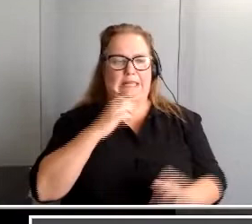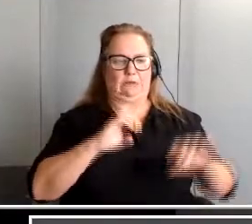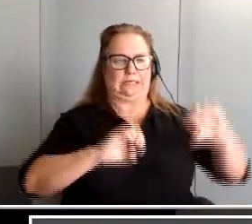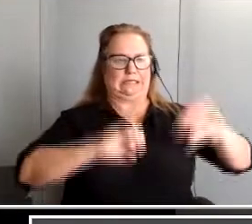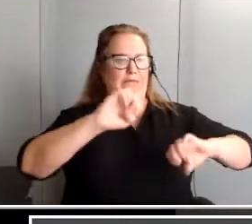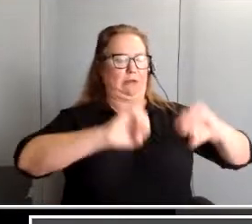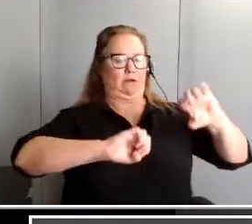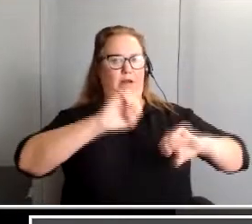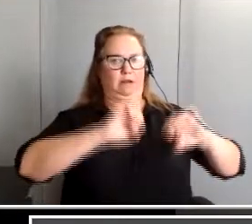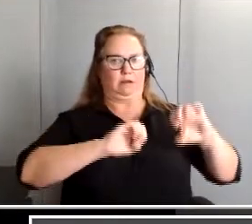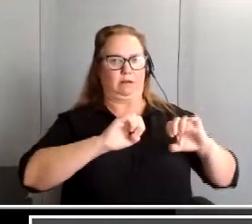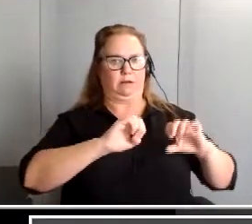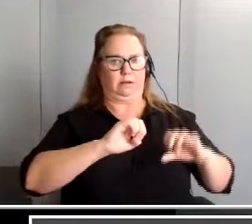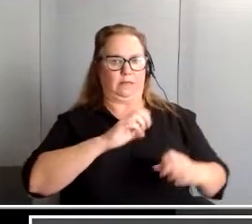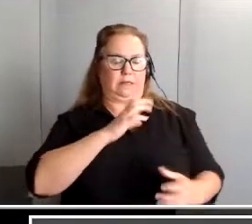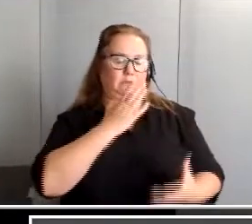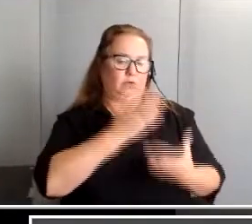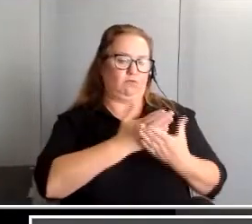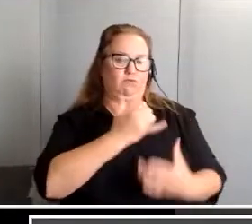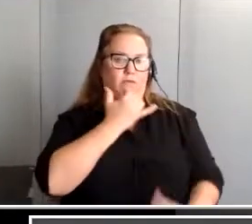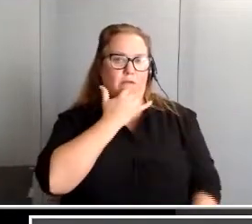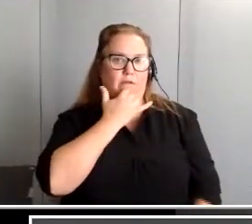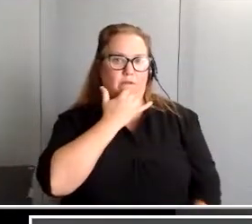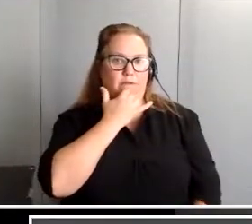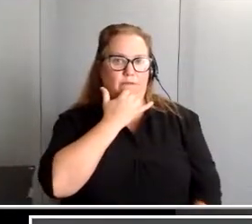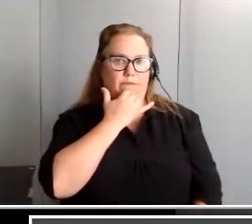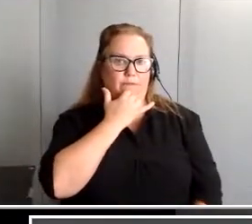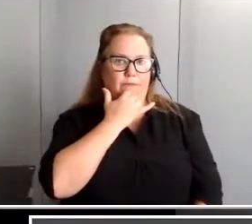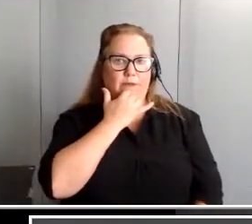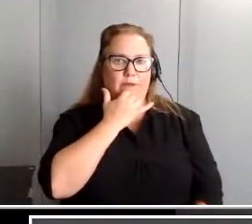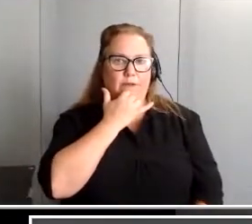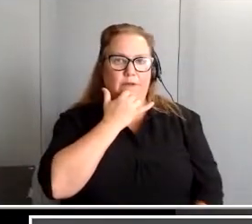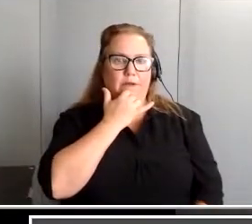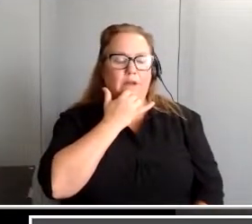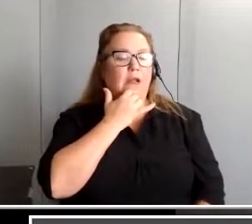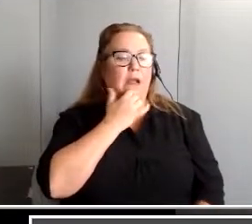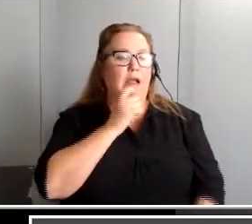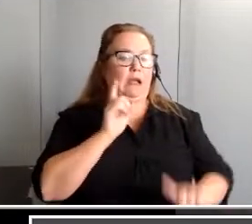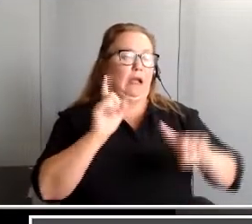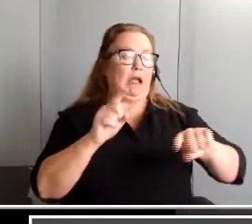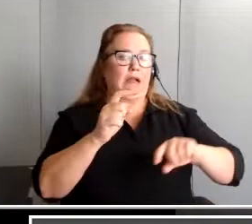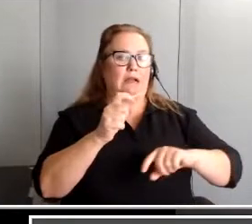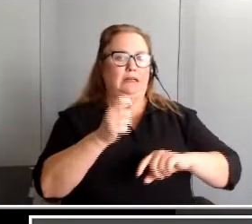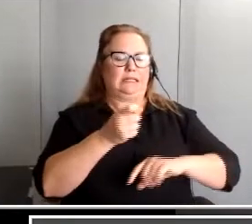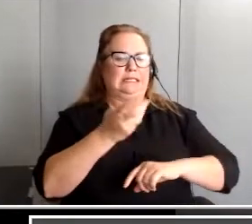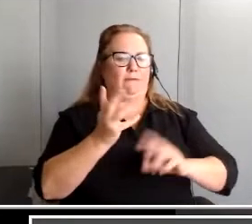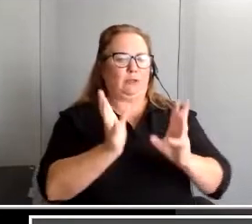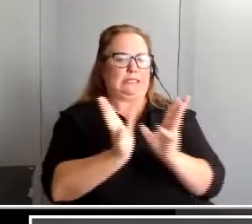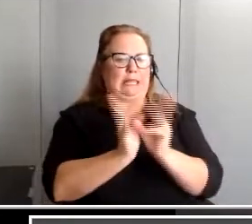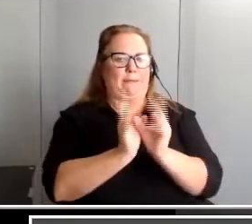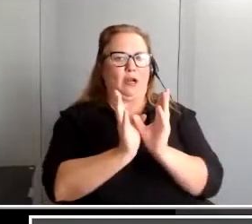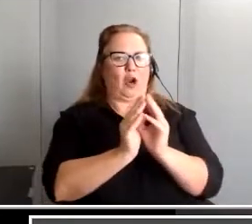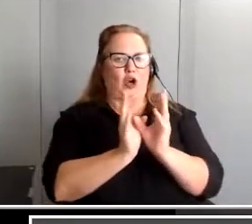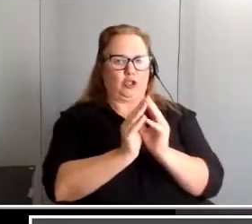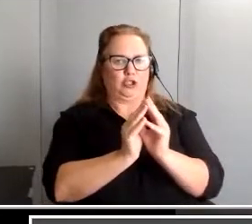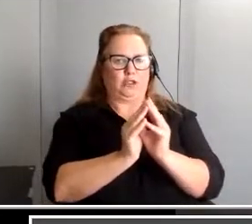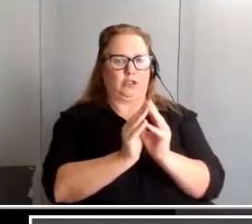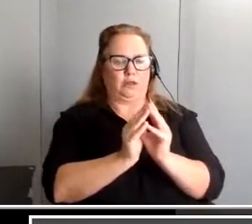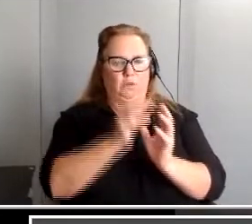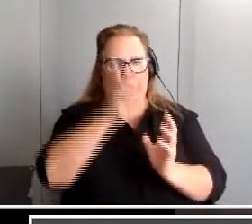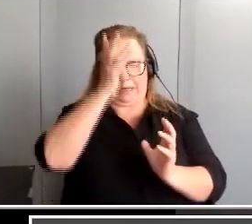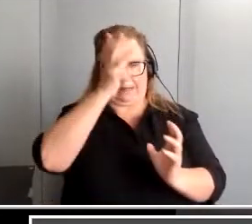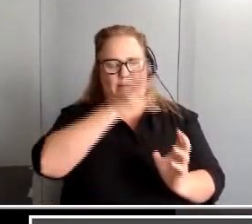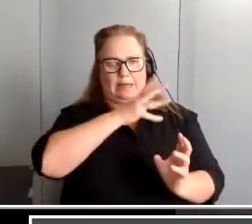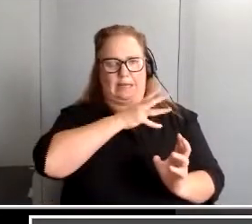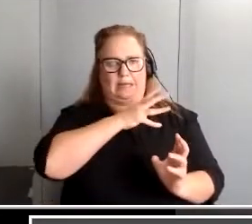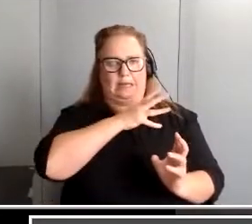which it was proven wrong. But no, I had been to a couple of seminars. One gentleman actually had